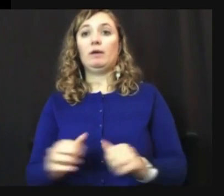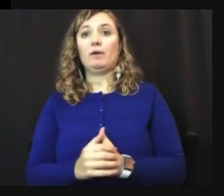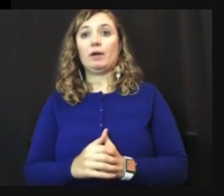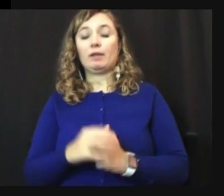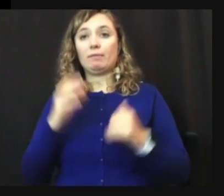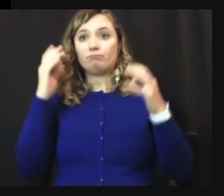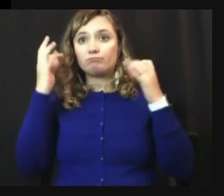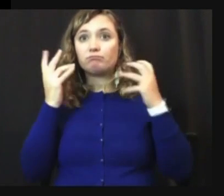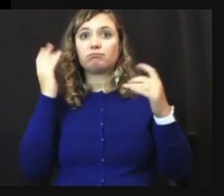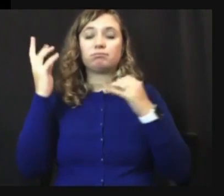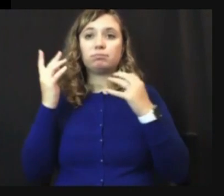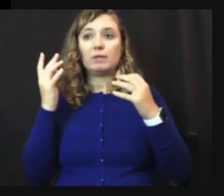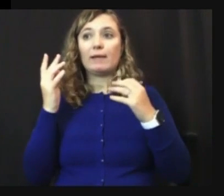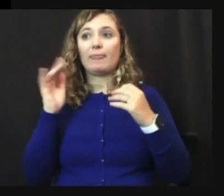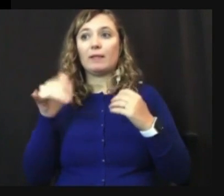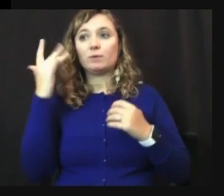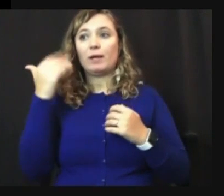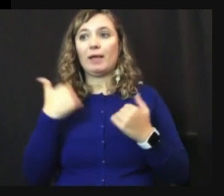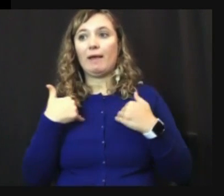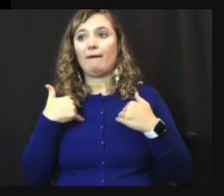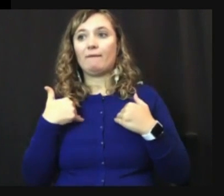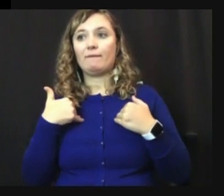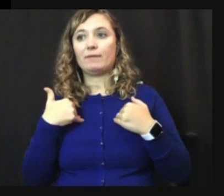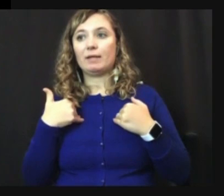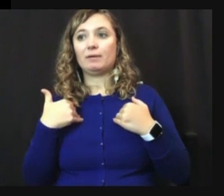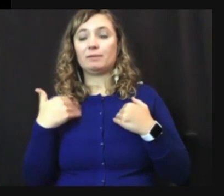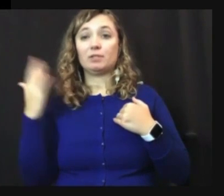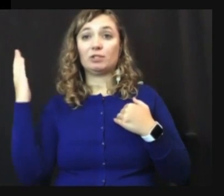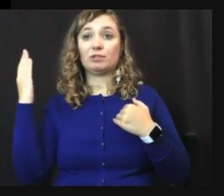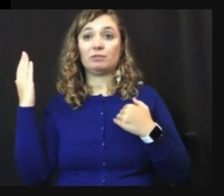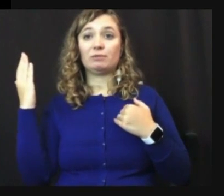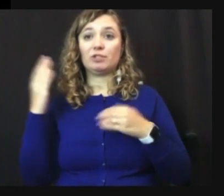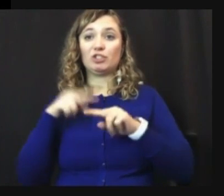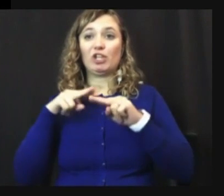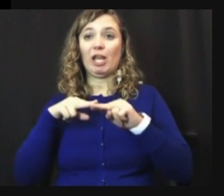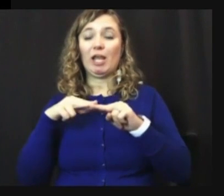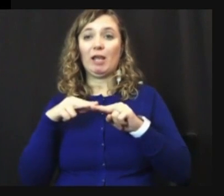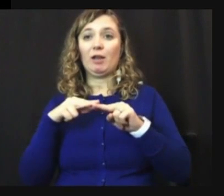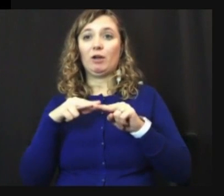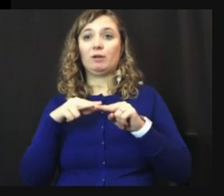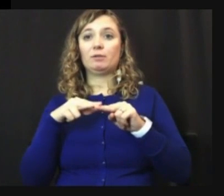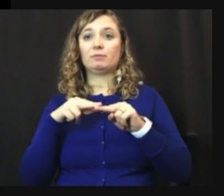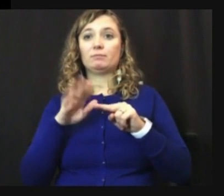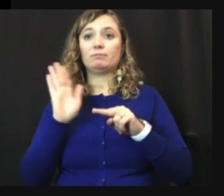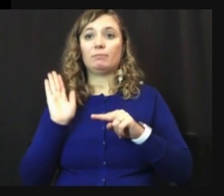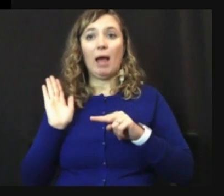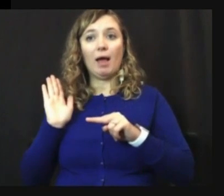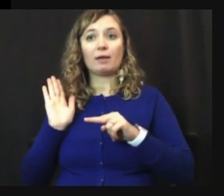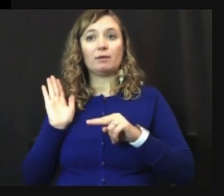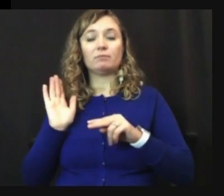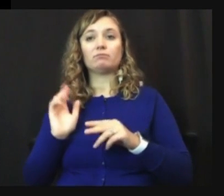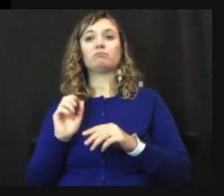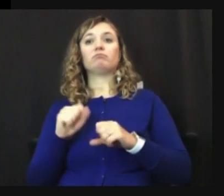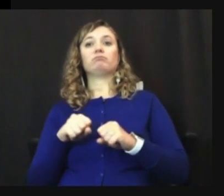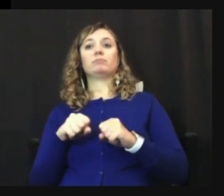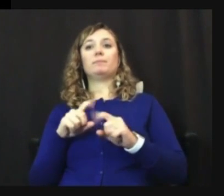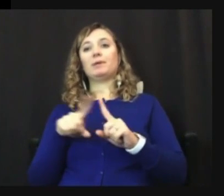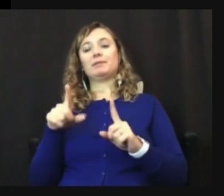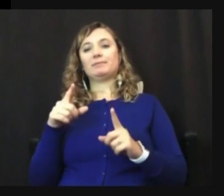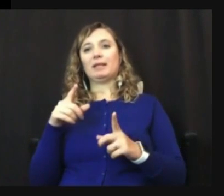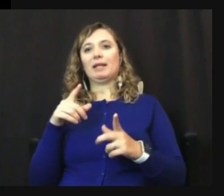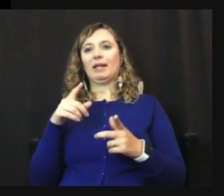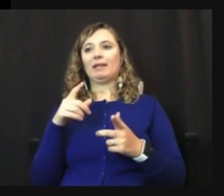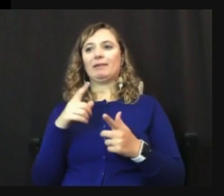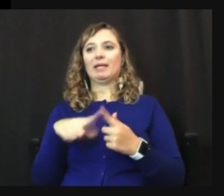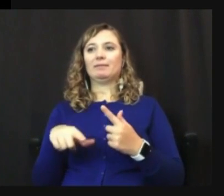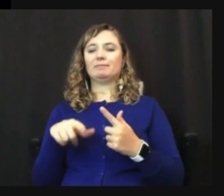this is why I have a high back chair. The problem is that it gets me a little bit too far away from the microphone. And so I don't do it for speaking. But like any